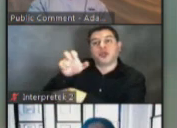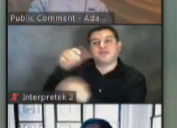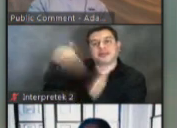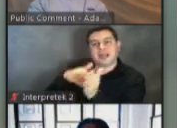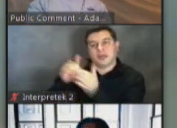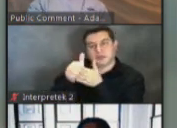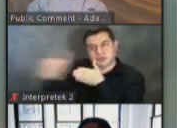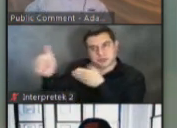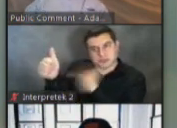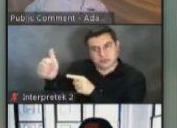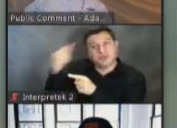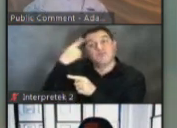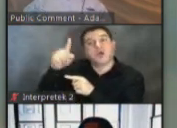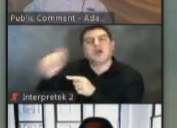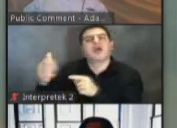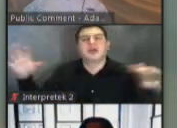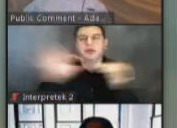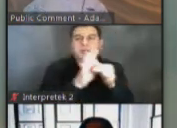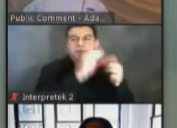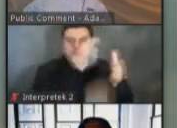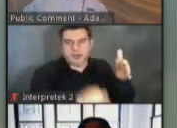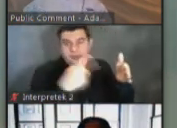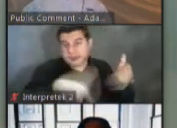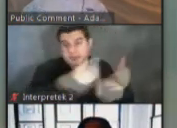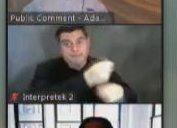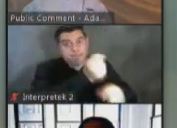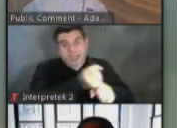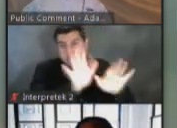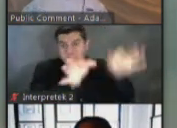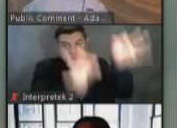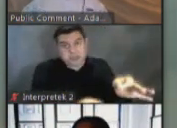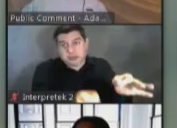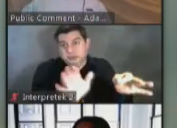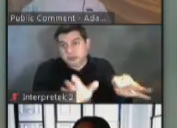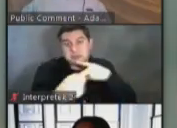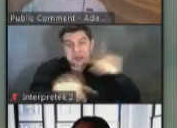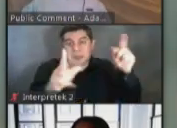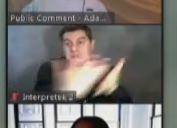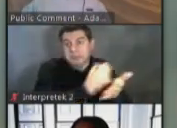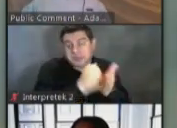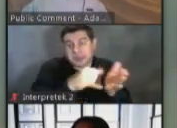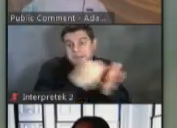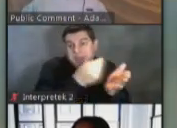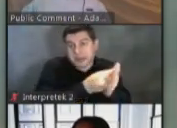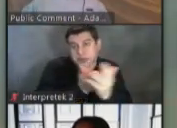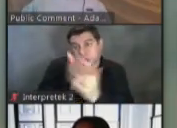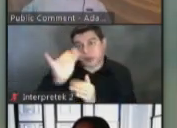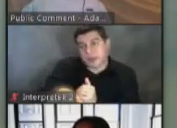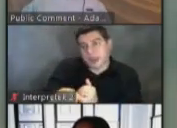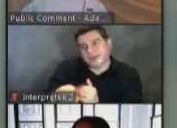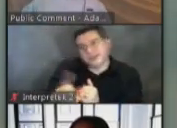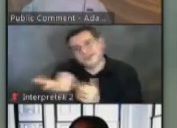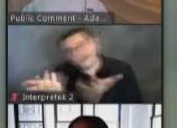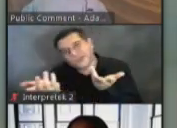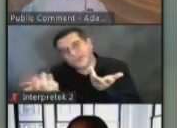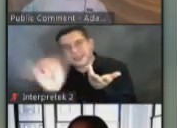they made a decision to incorporate the way they did. They've been able to collect some money through it, but that'd be a later discussion about there's obviously a balance you have to make between